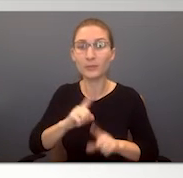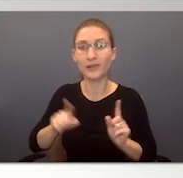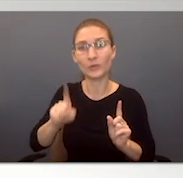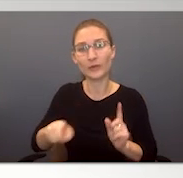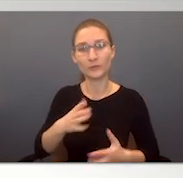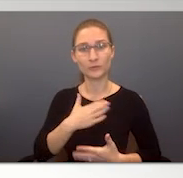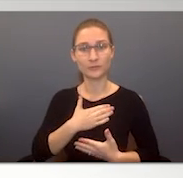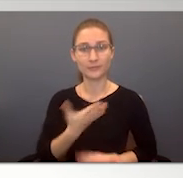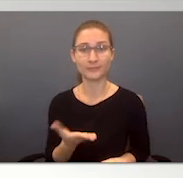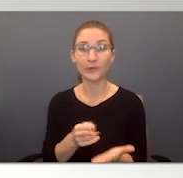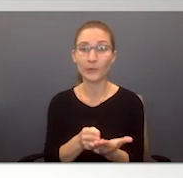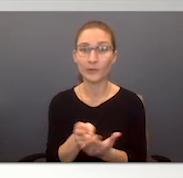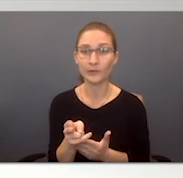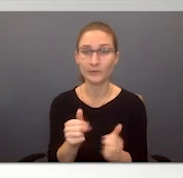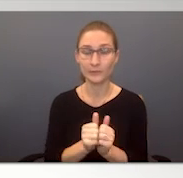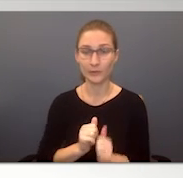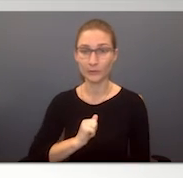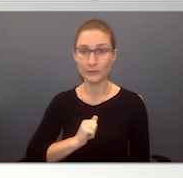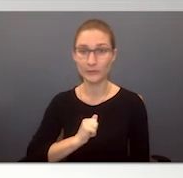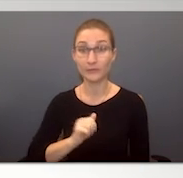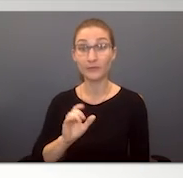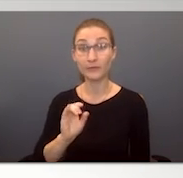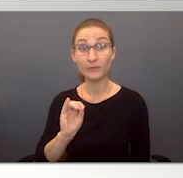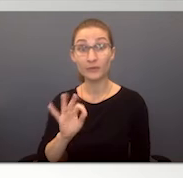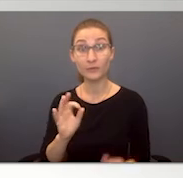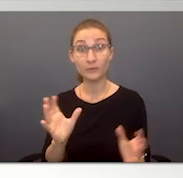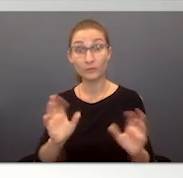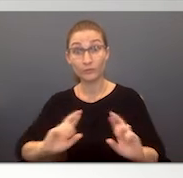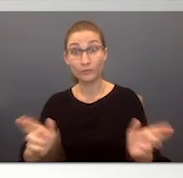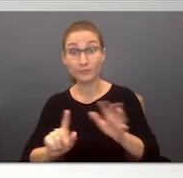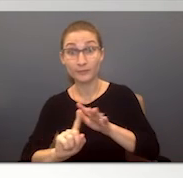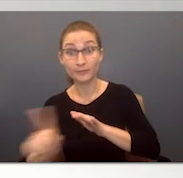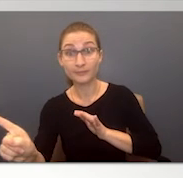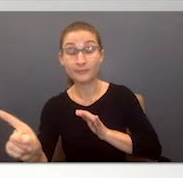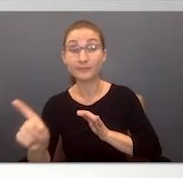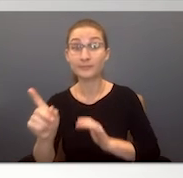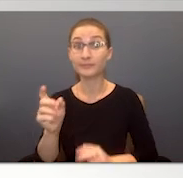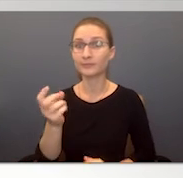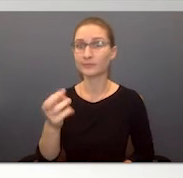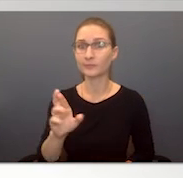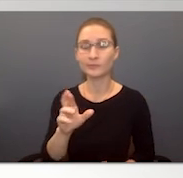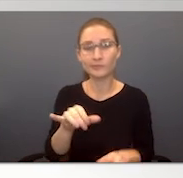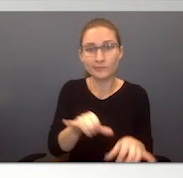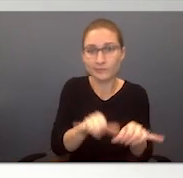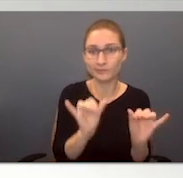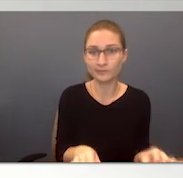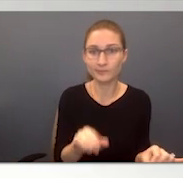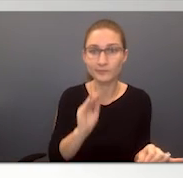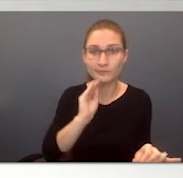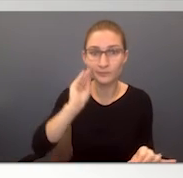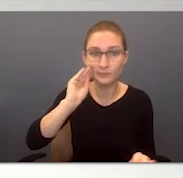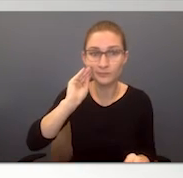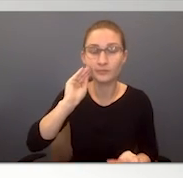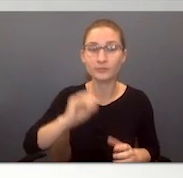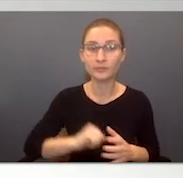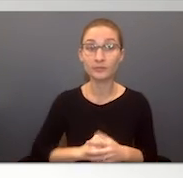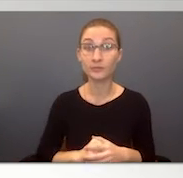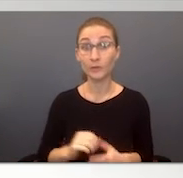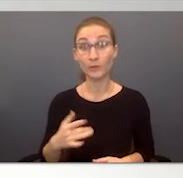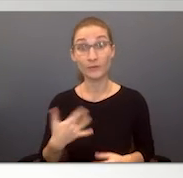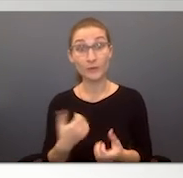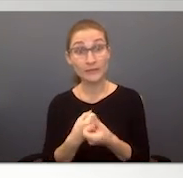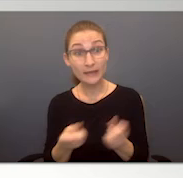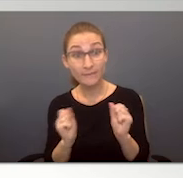to be honest about it with yourself, because the only person who's going to affect is you and your family. So do you feel safe enough to